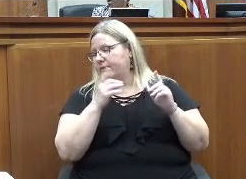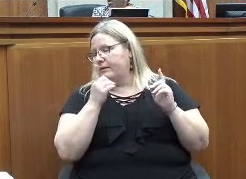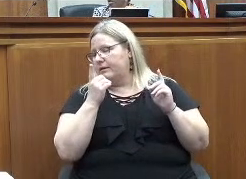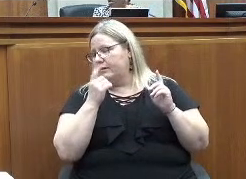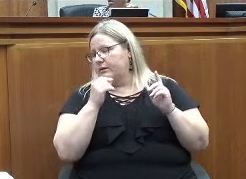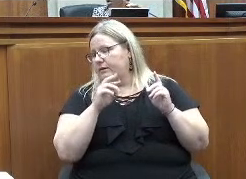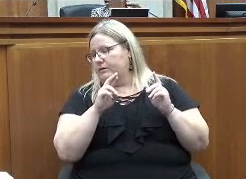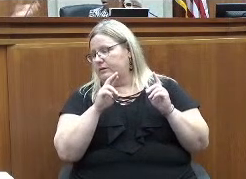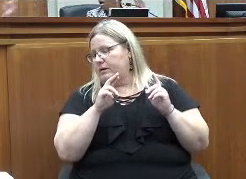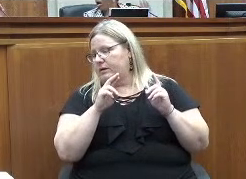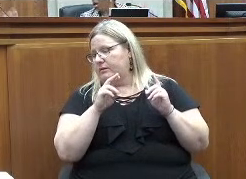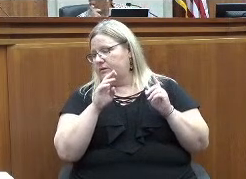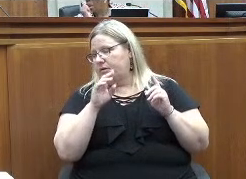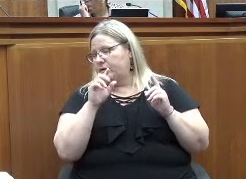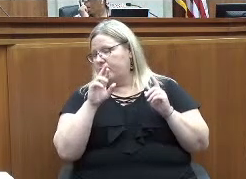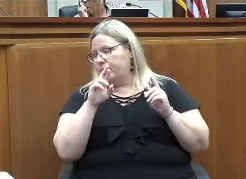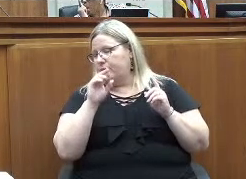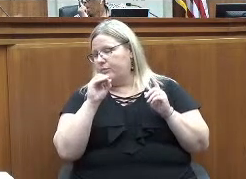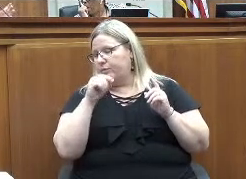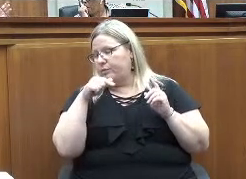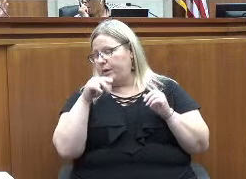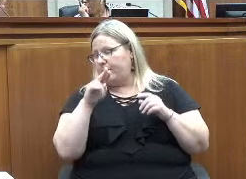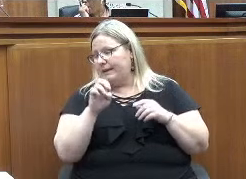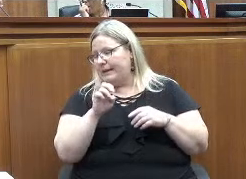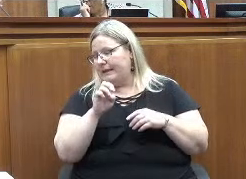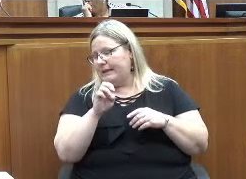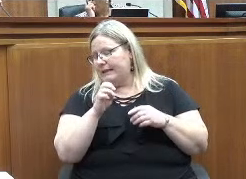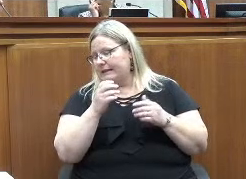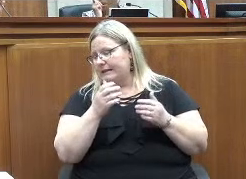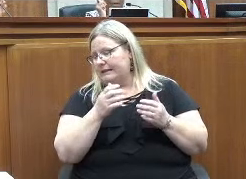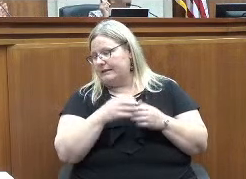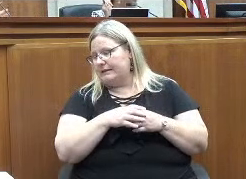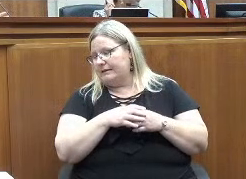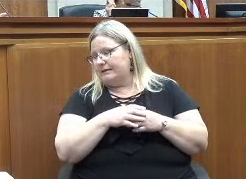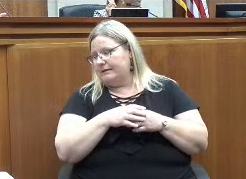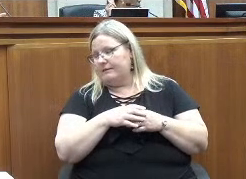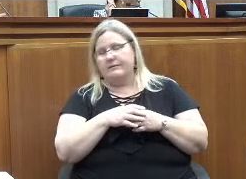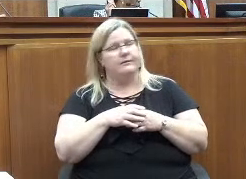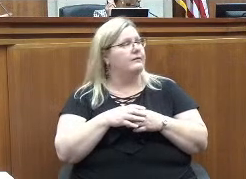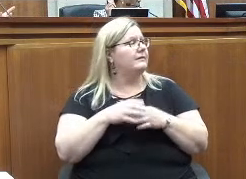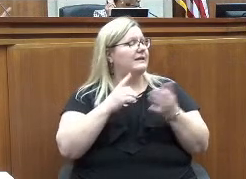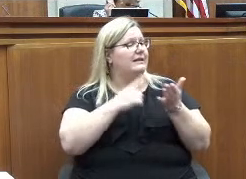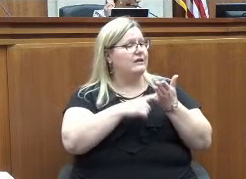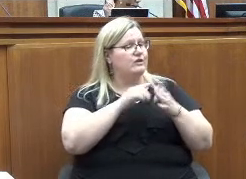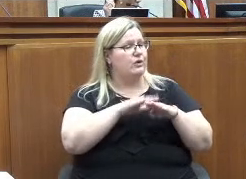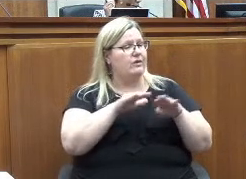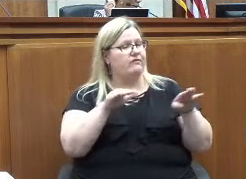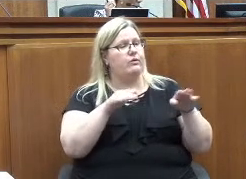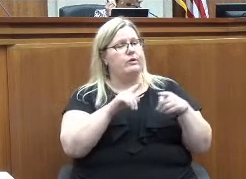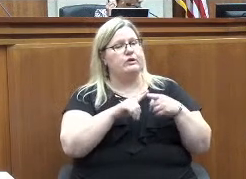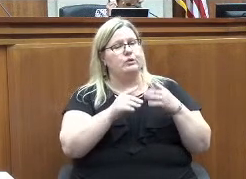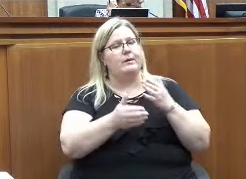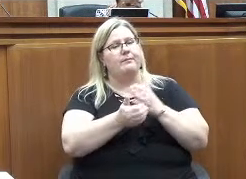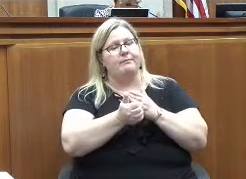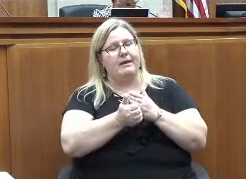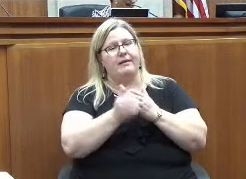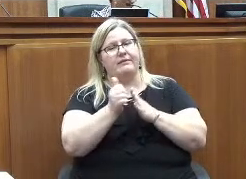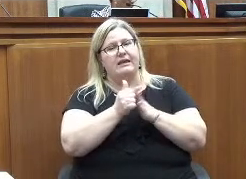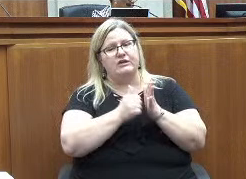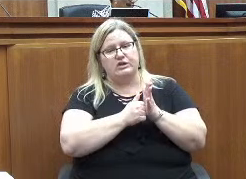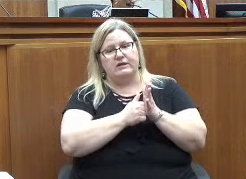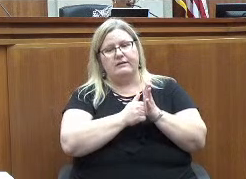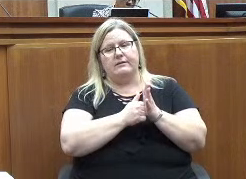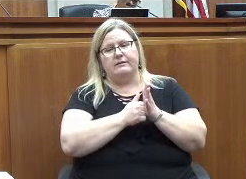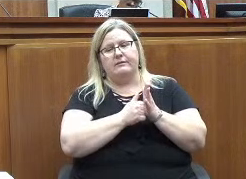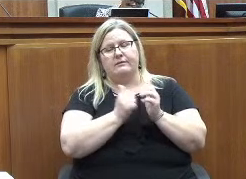Yes. To amend the agenda. Right. The discussion on the floor is to amend the agenda, we need a unanimous vote to do that.